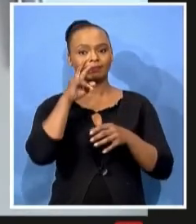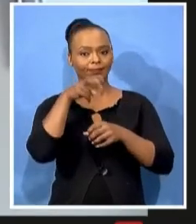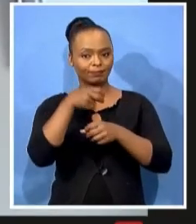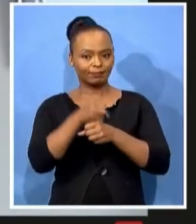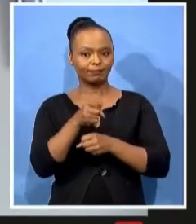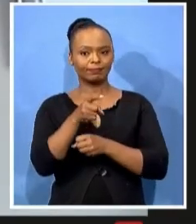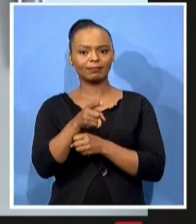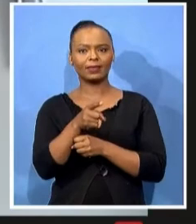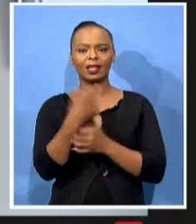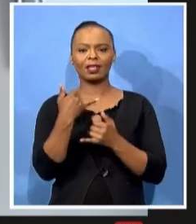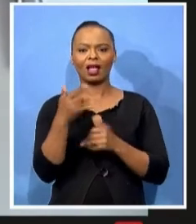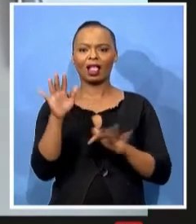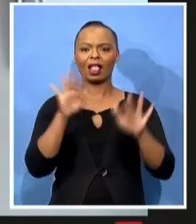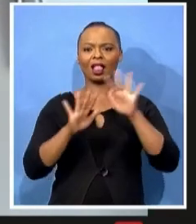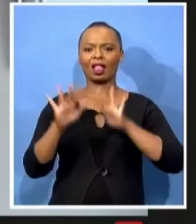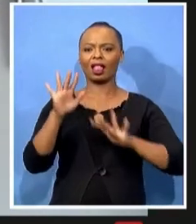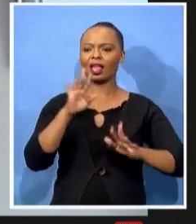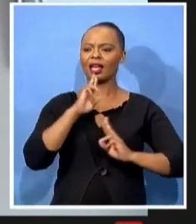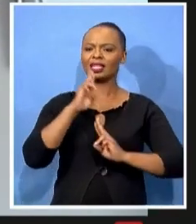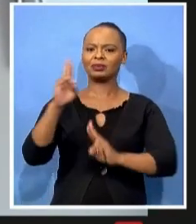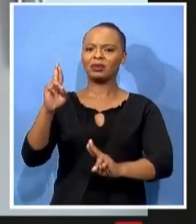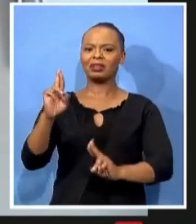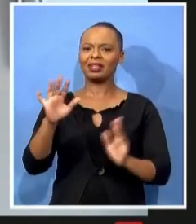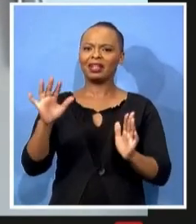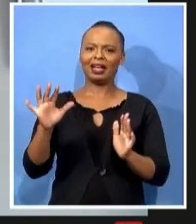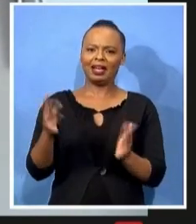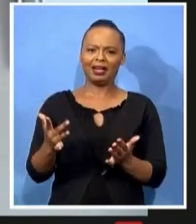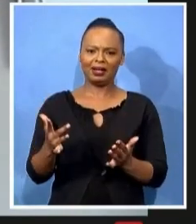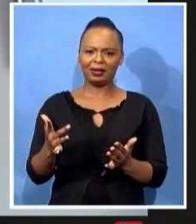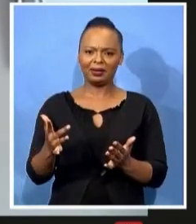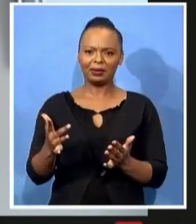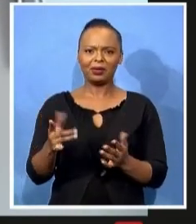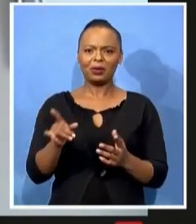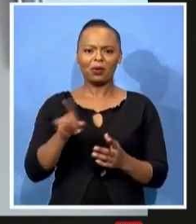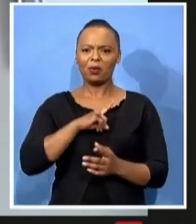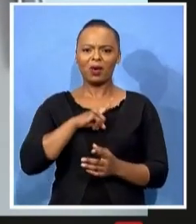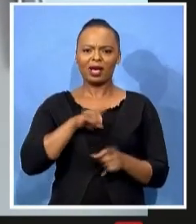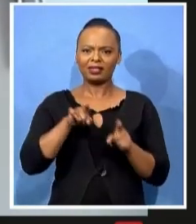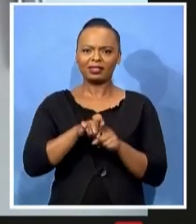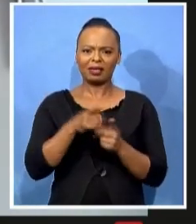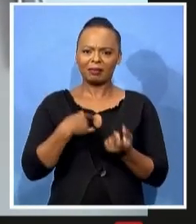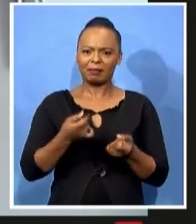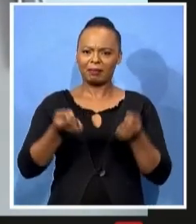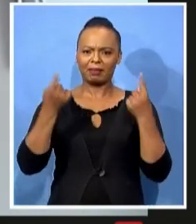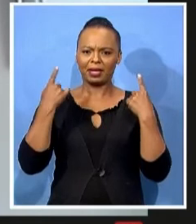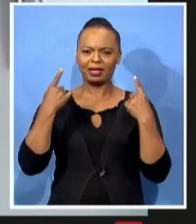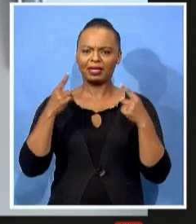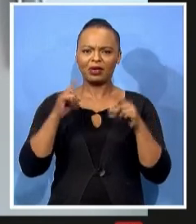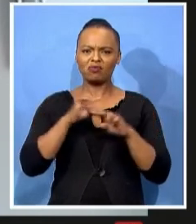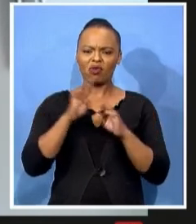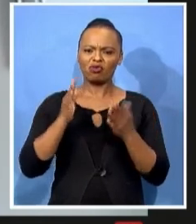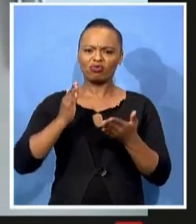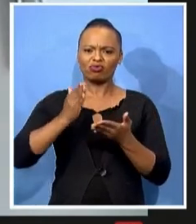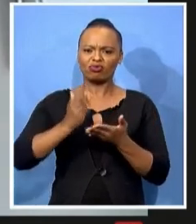sure ourselves. It does not create a good impression, and not on this Portfolio Committee, not on the